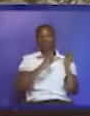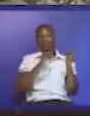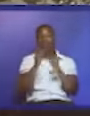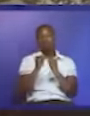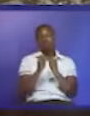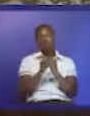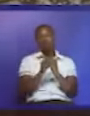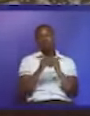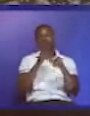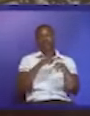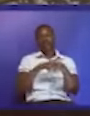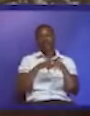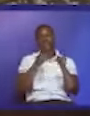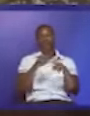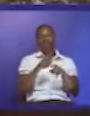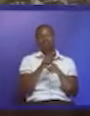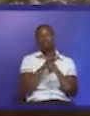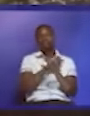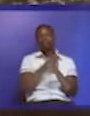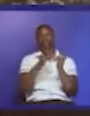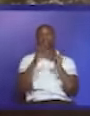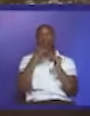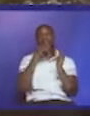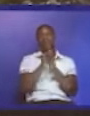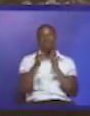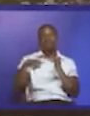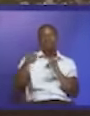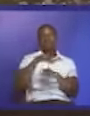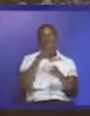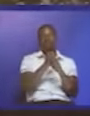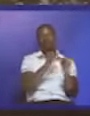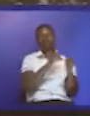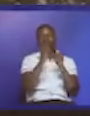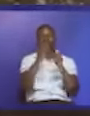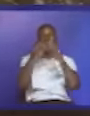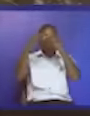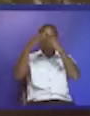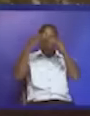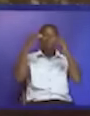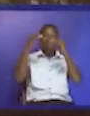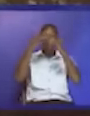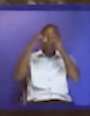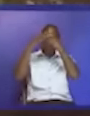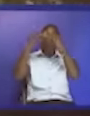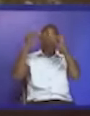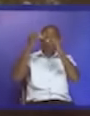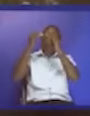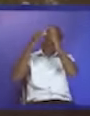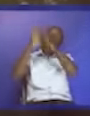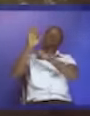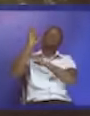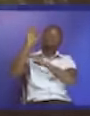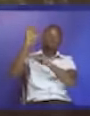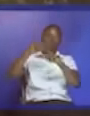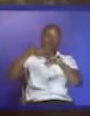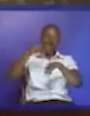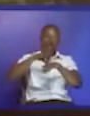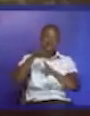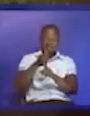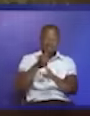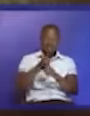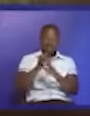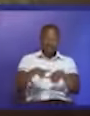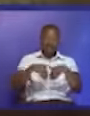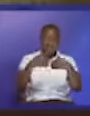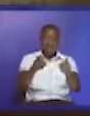moment God said, let them have dominion, he said, the heaven of heavens belong to the Lord, but the earth has he given to